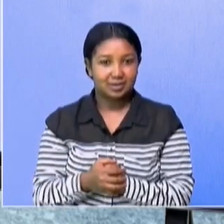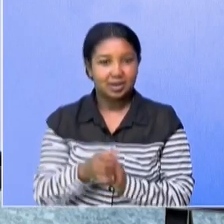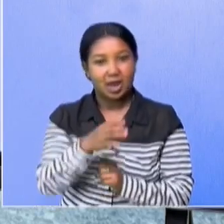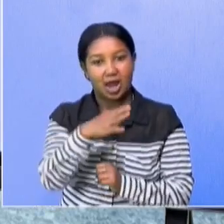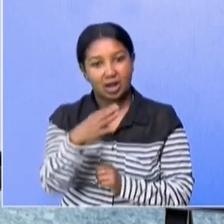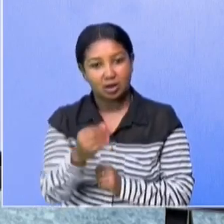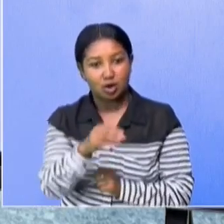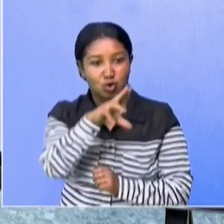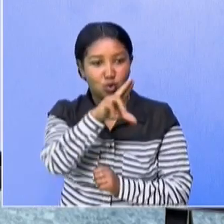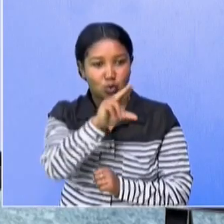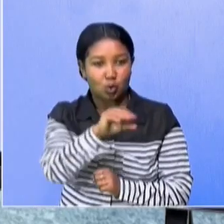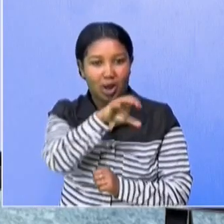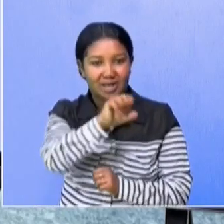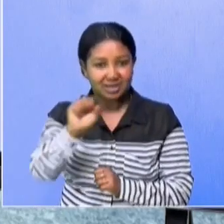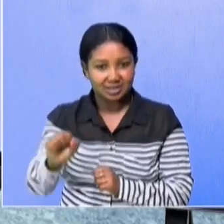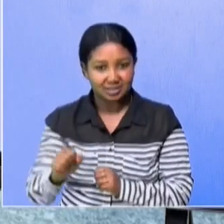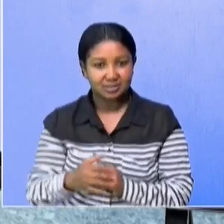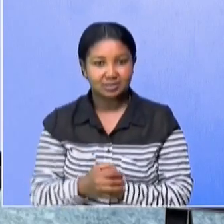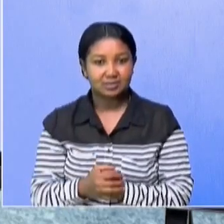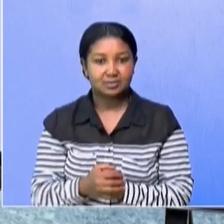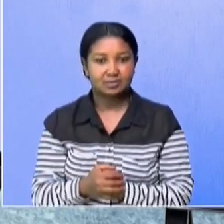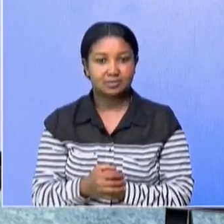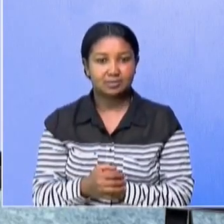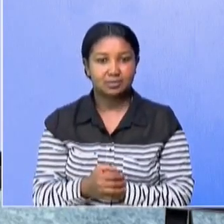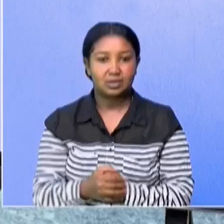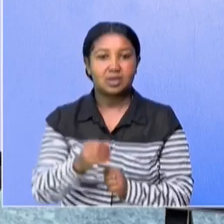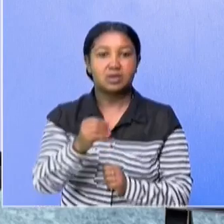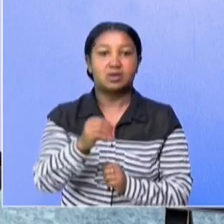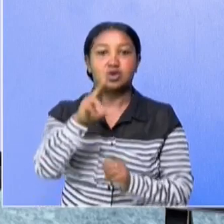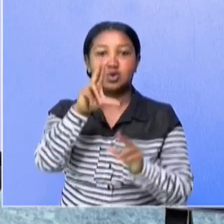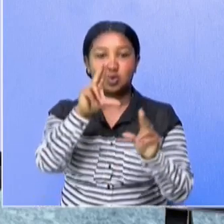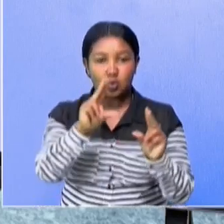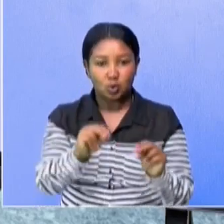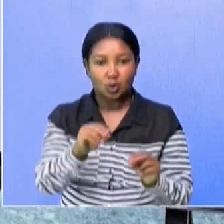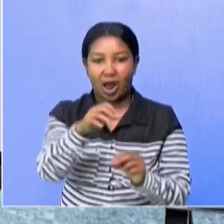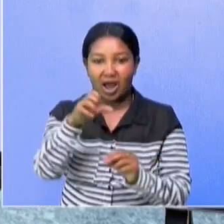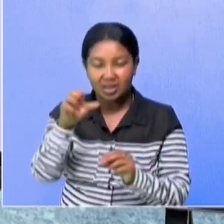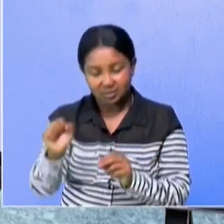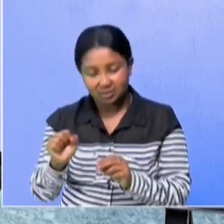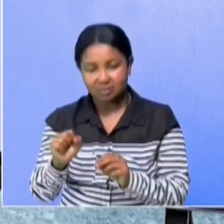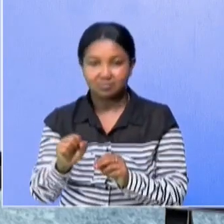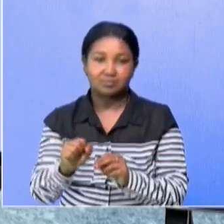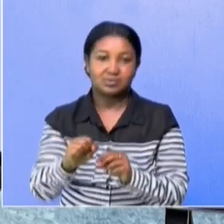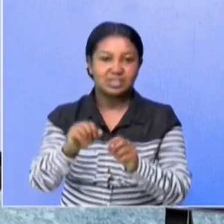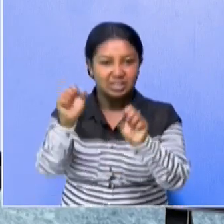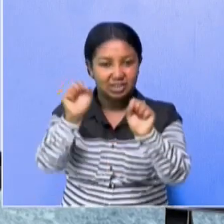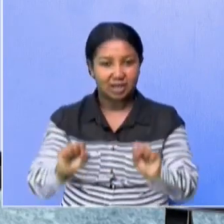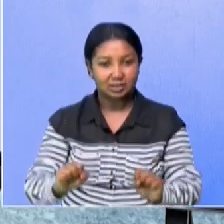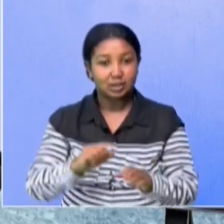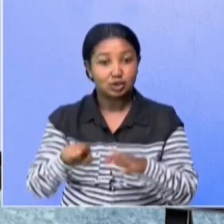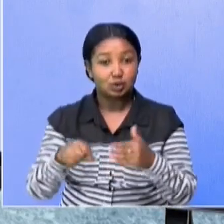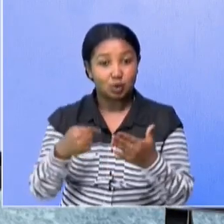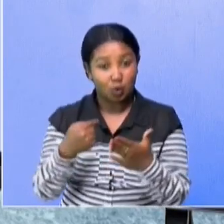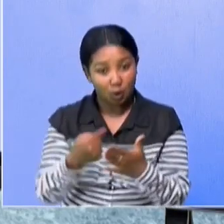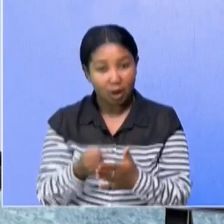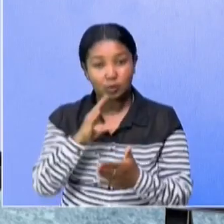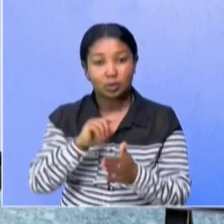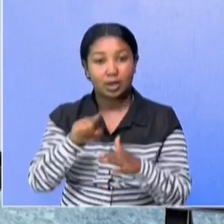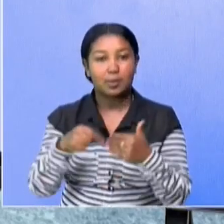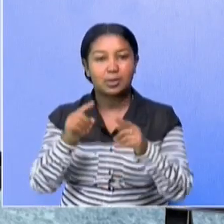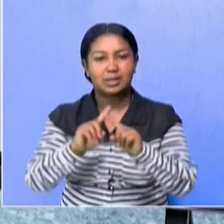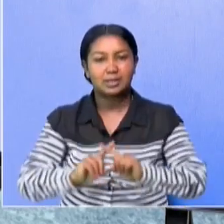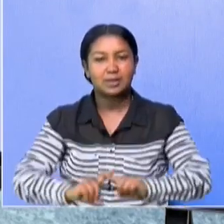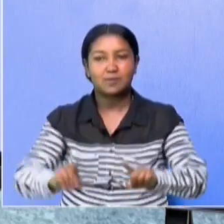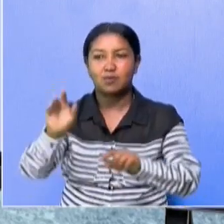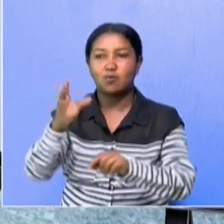and not as structure and not so as structure. So we're talking about in